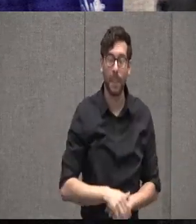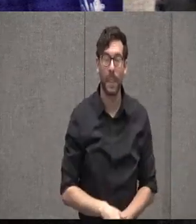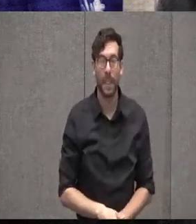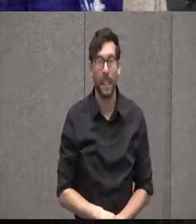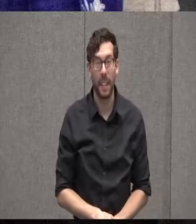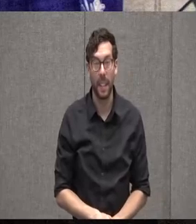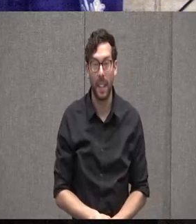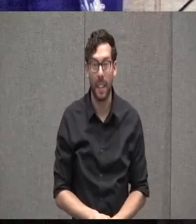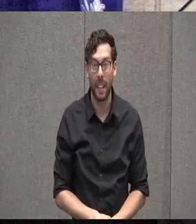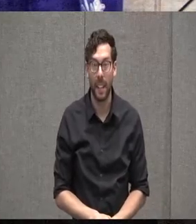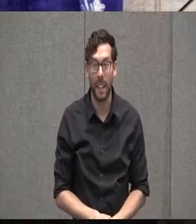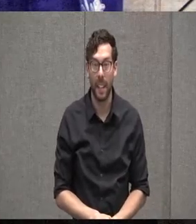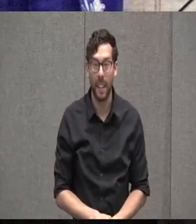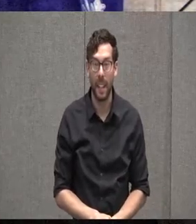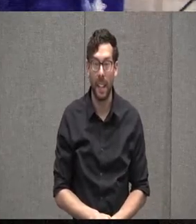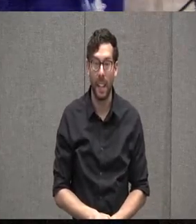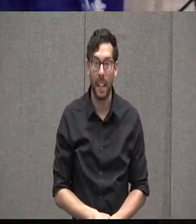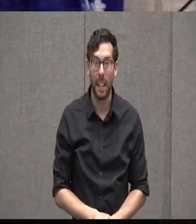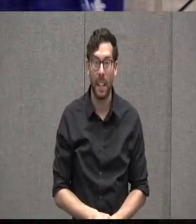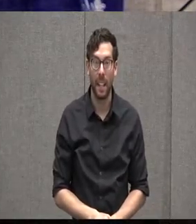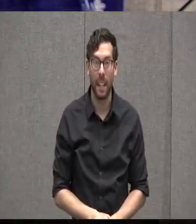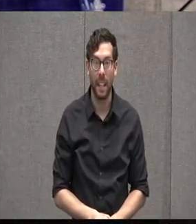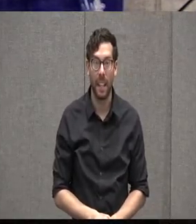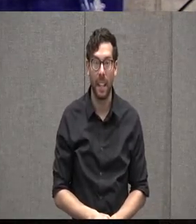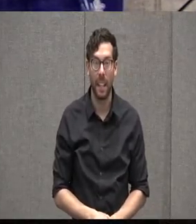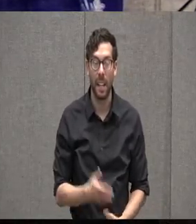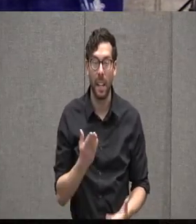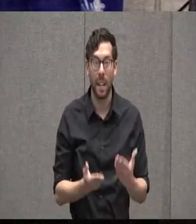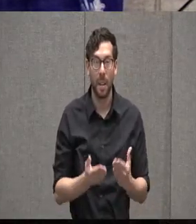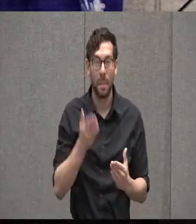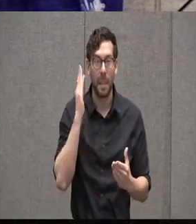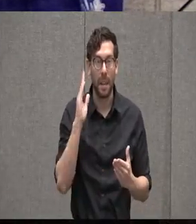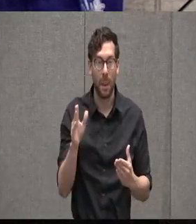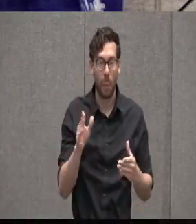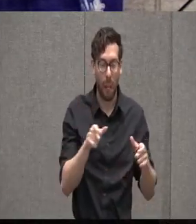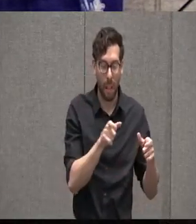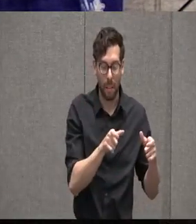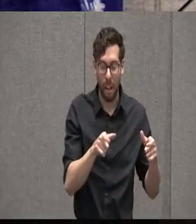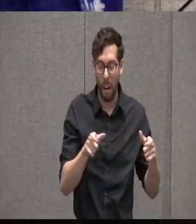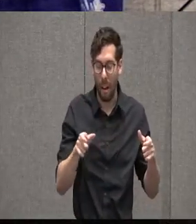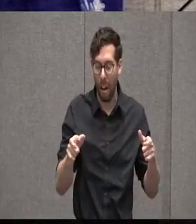Well, let me put it on this. Maybe it'll slide along here better.